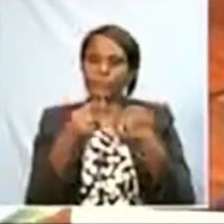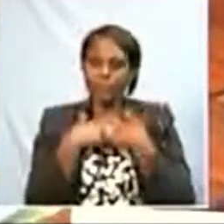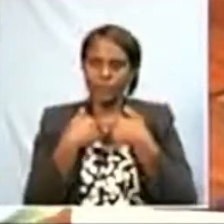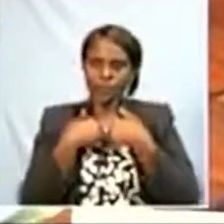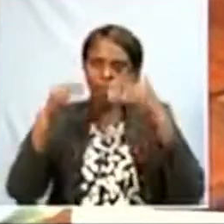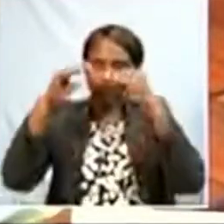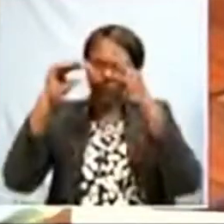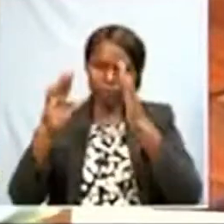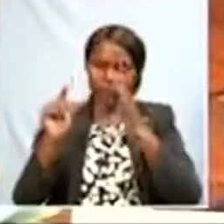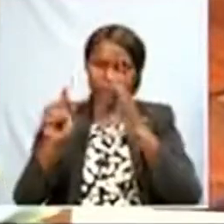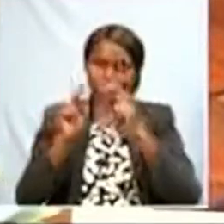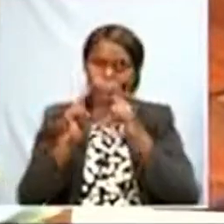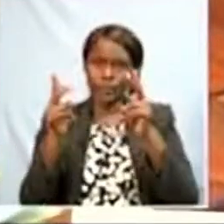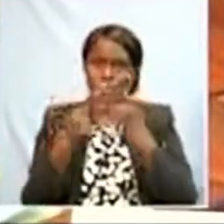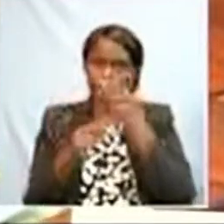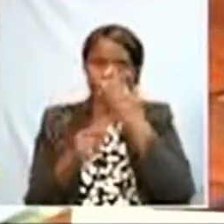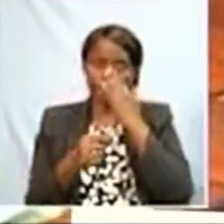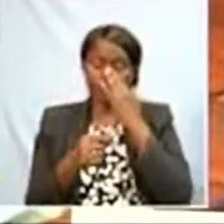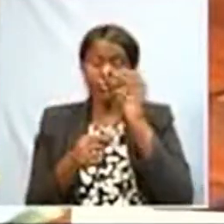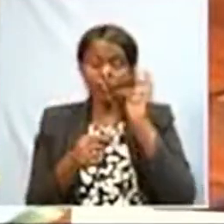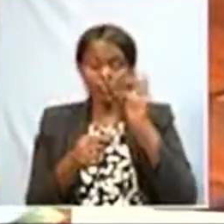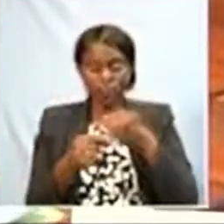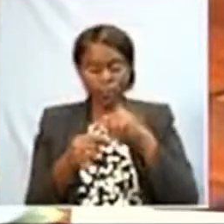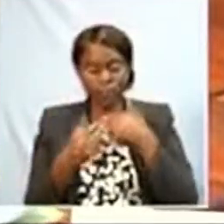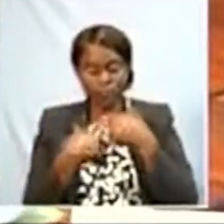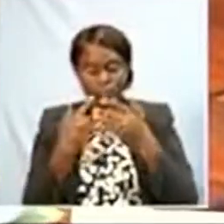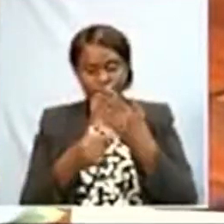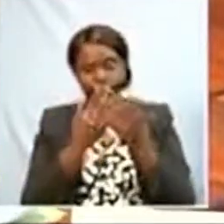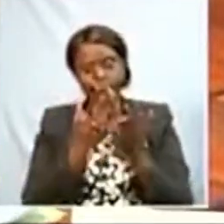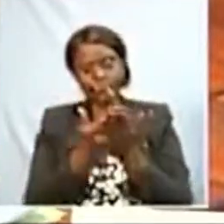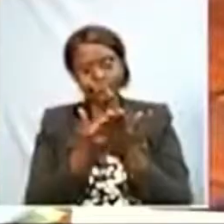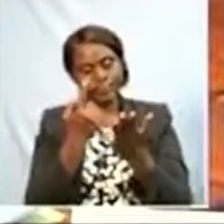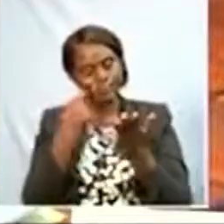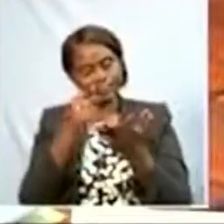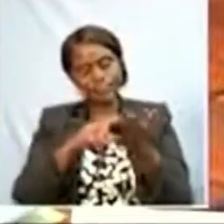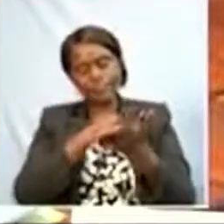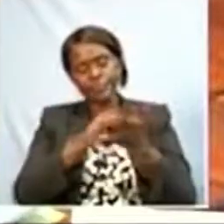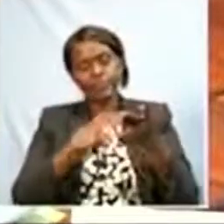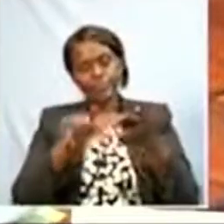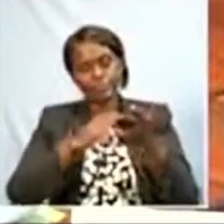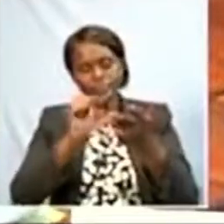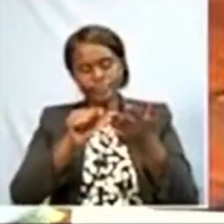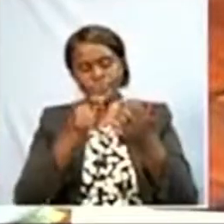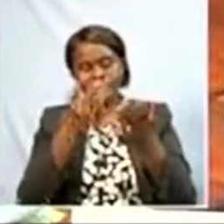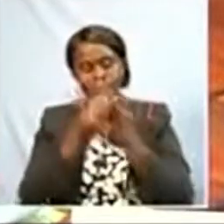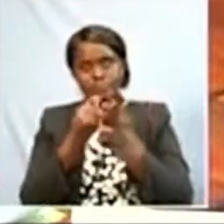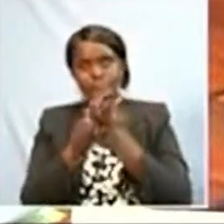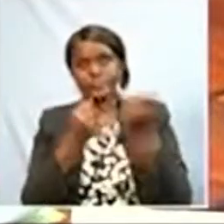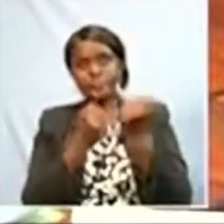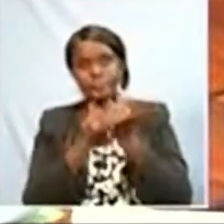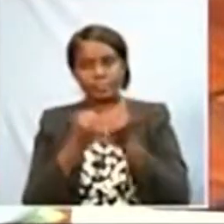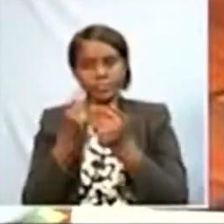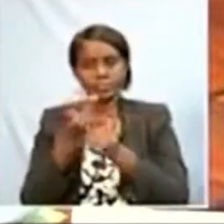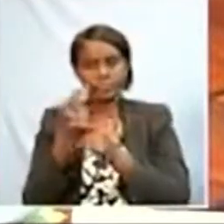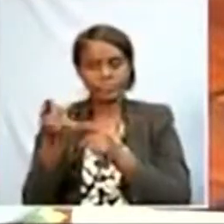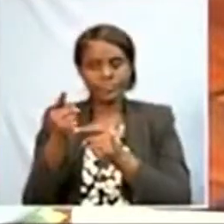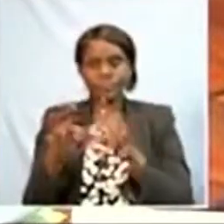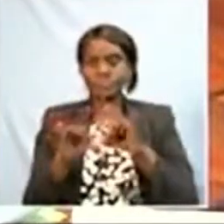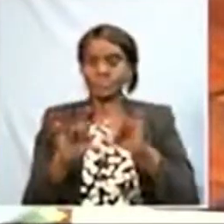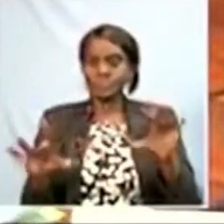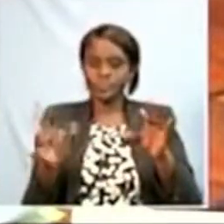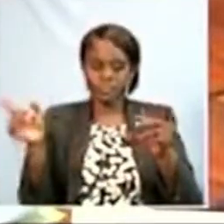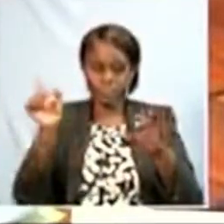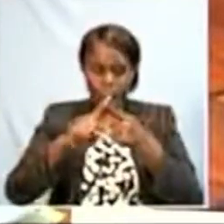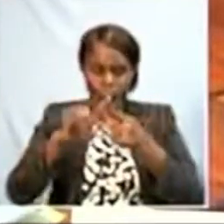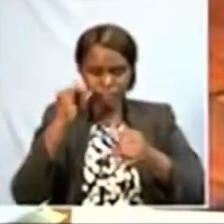roof. So we had to recommend for termination so that we can fund it from the ground up